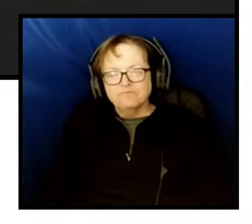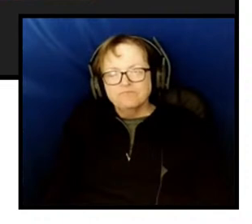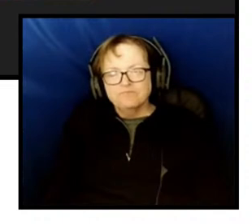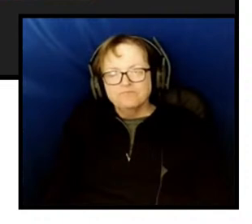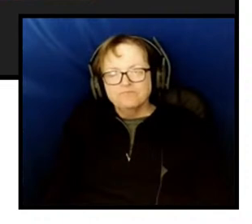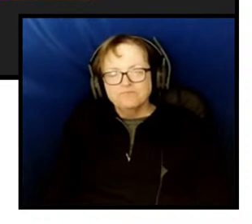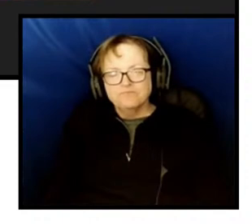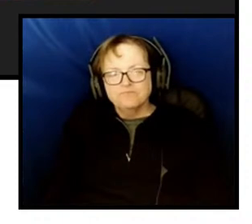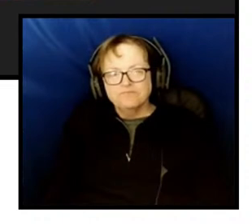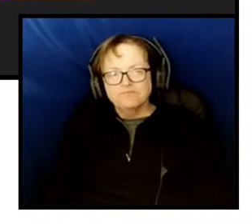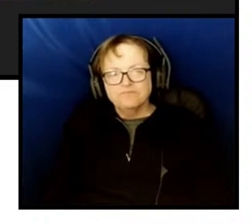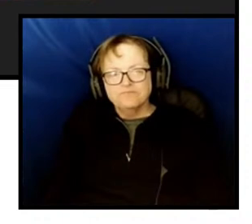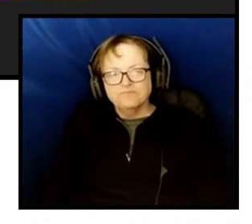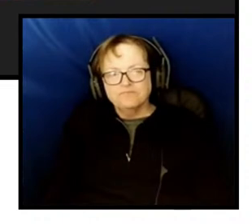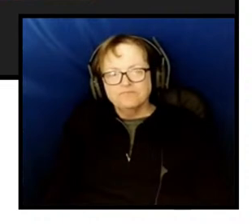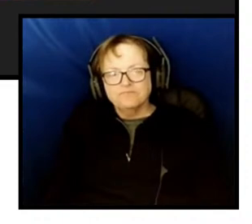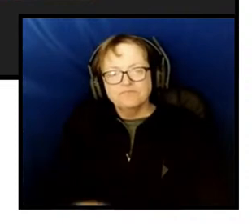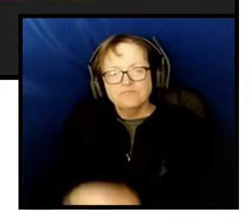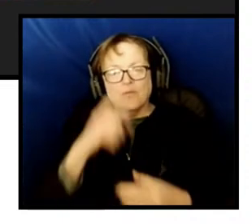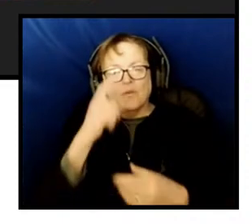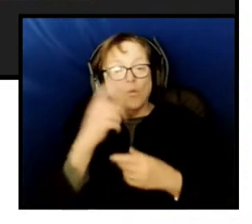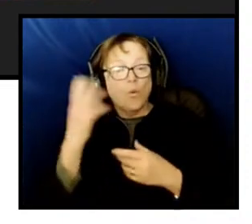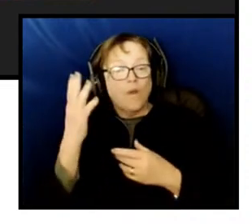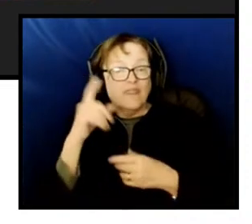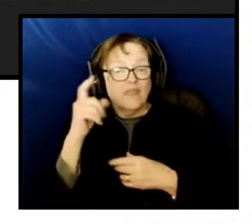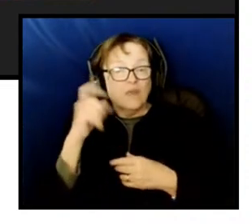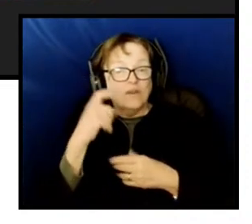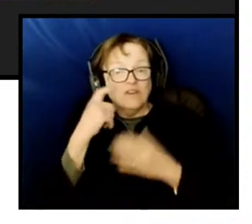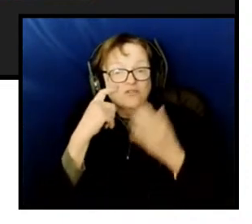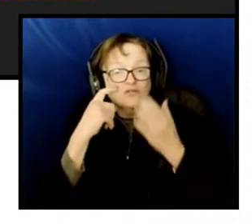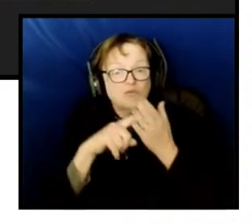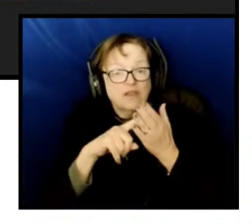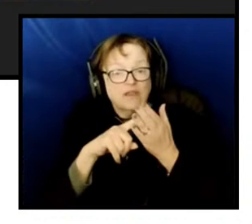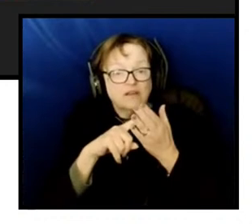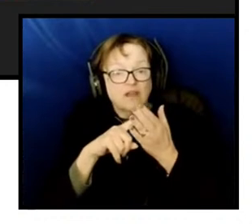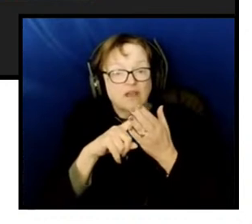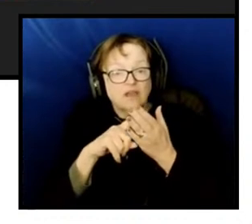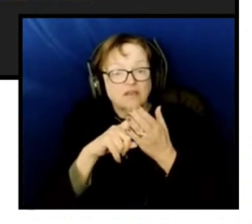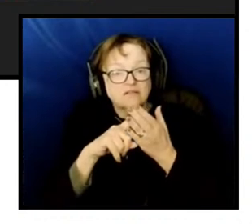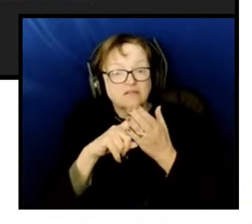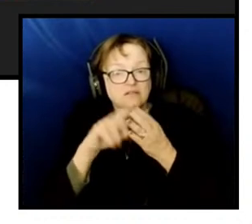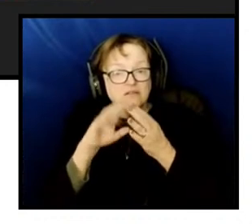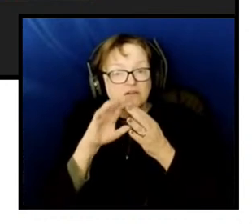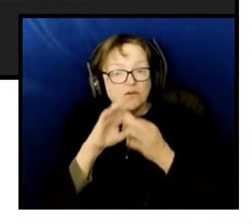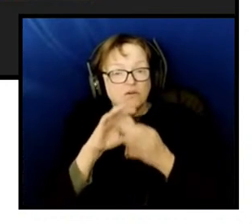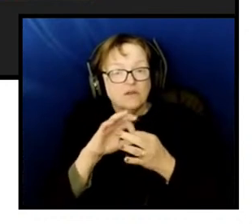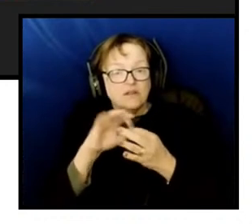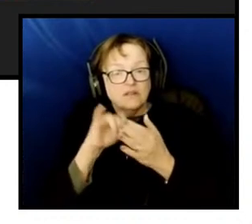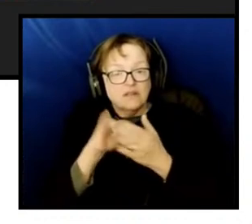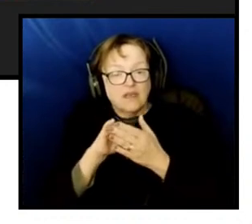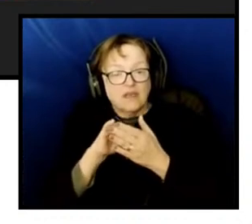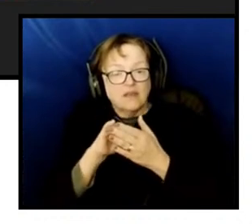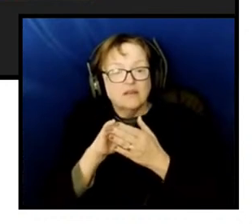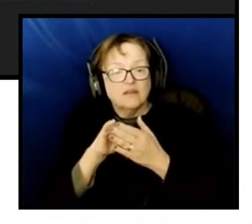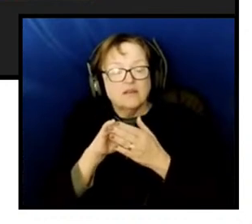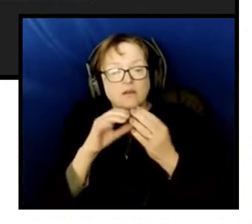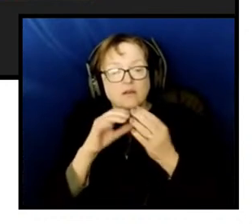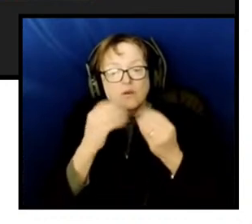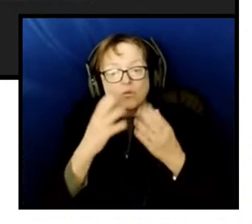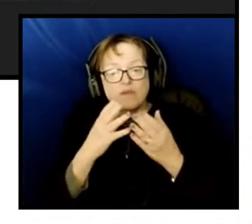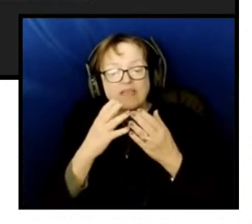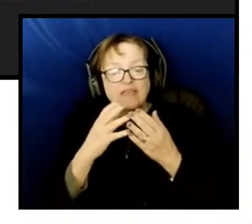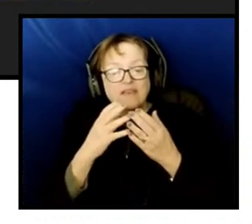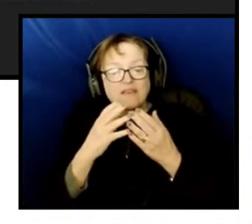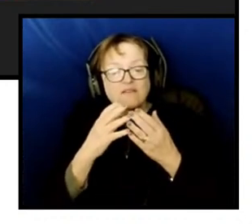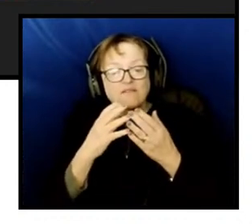So one thing we need to recognize when we receive the Fool card is that we're given the abundant